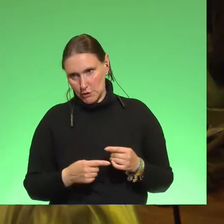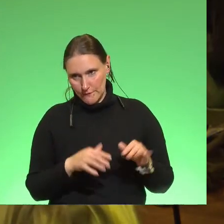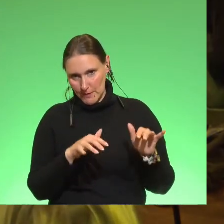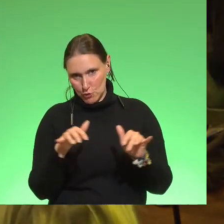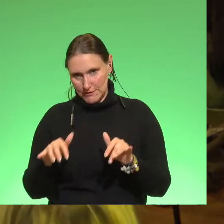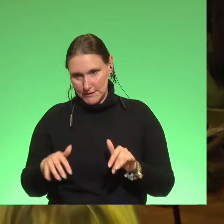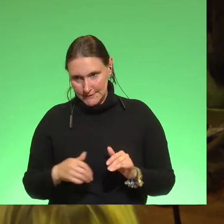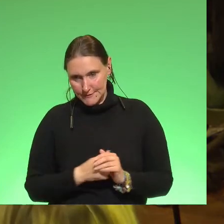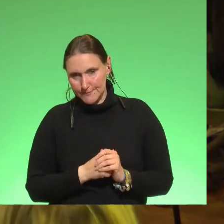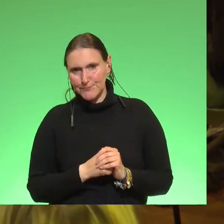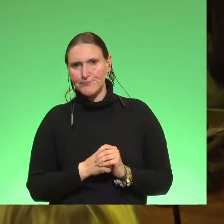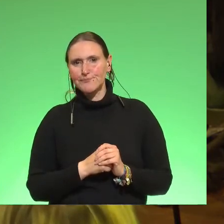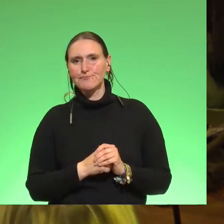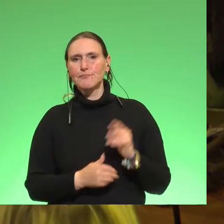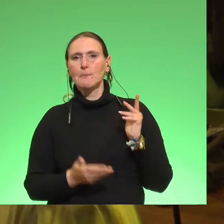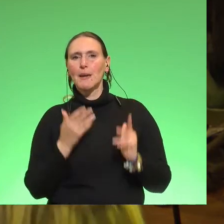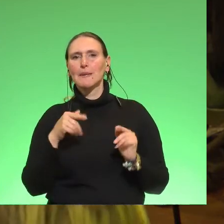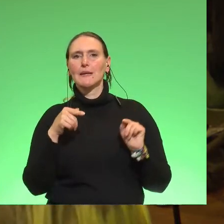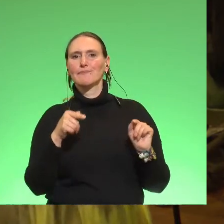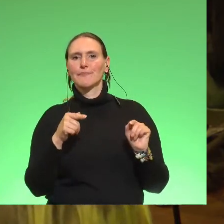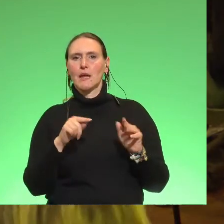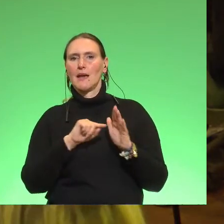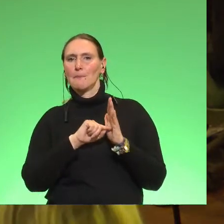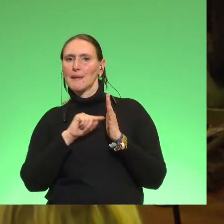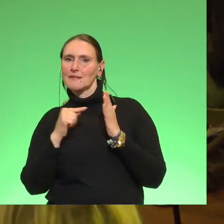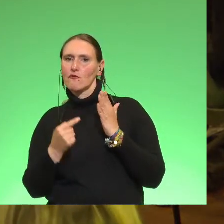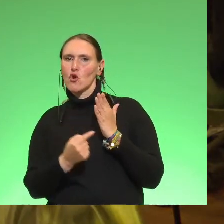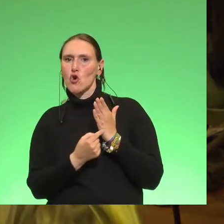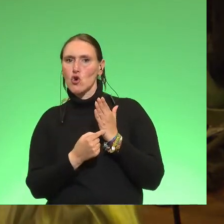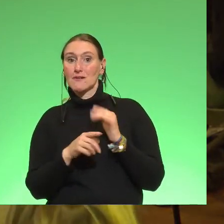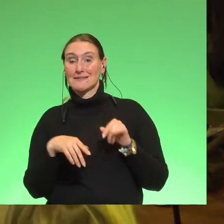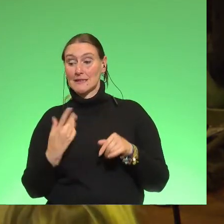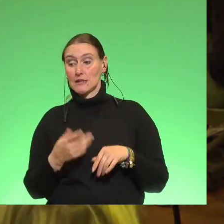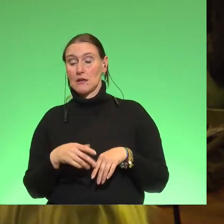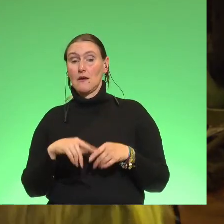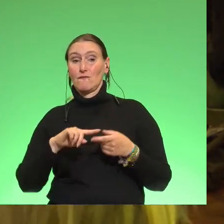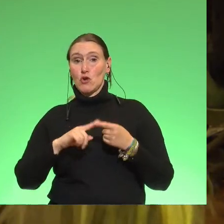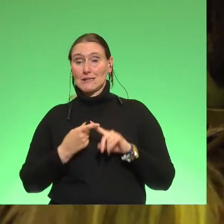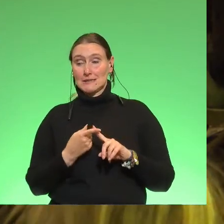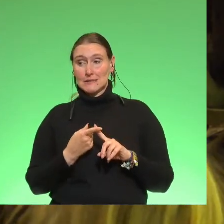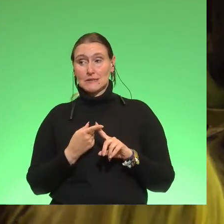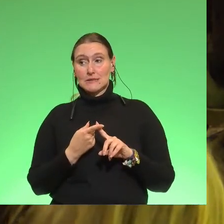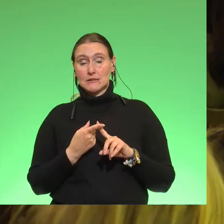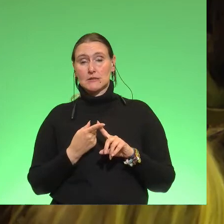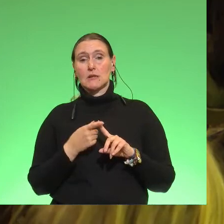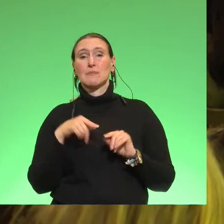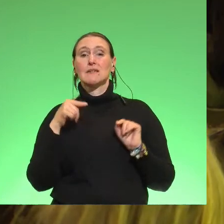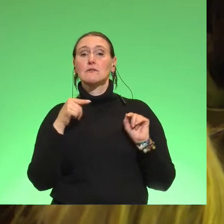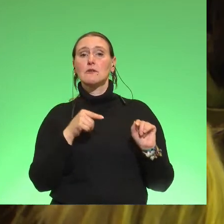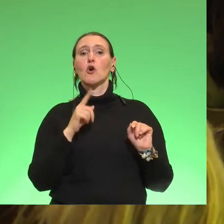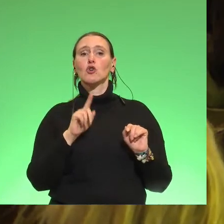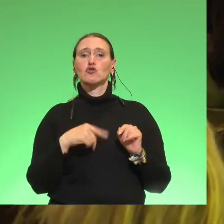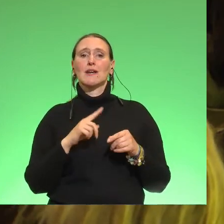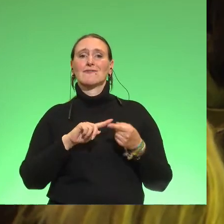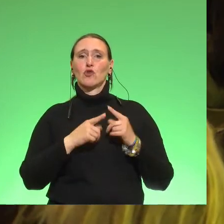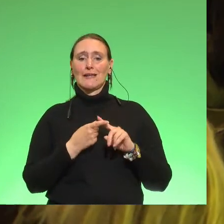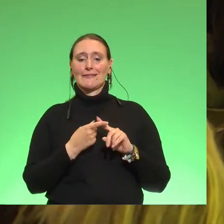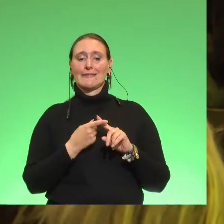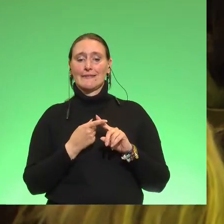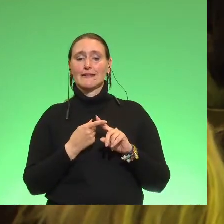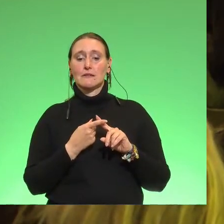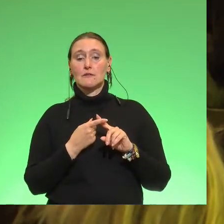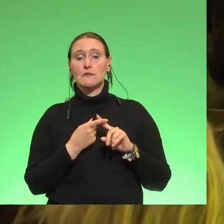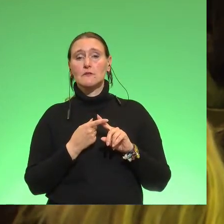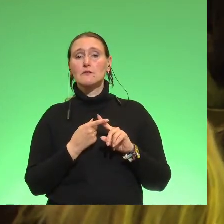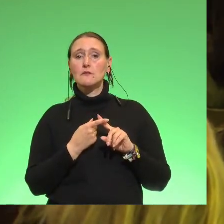maybe within the metaphor, these artworks are friends, so they need their friends. You know, they need friends to accompany them. They need,